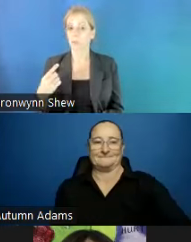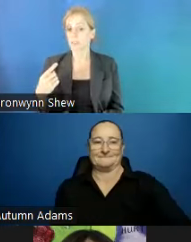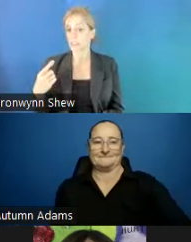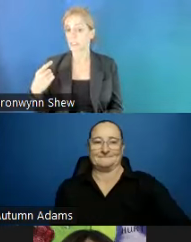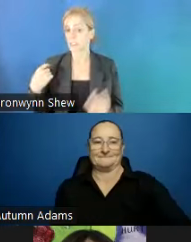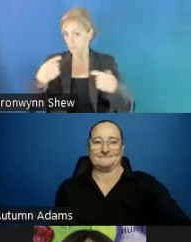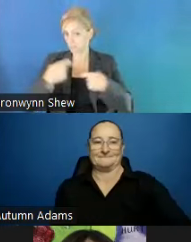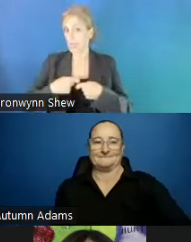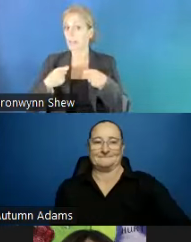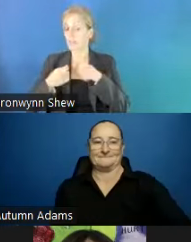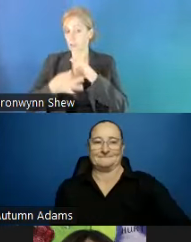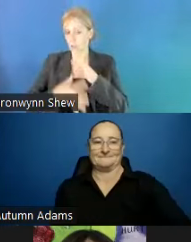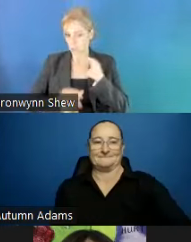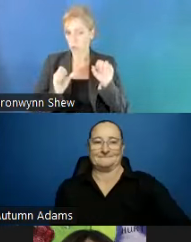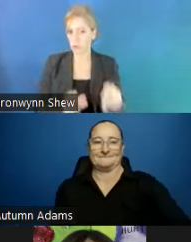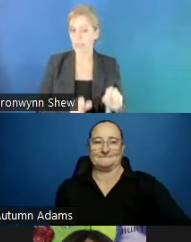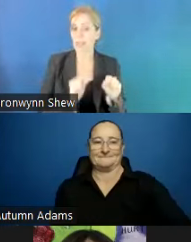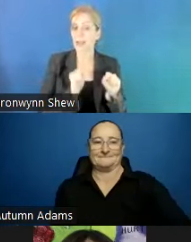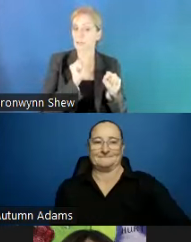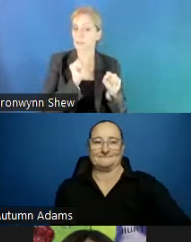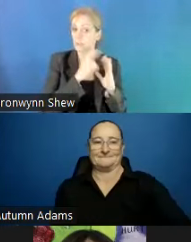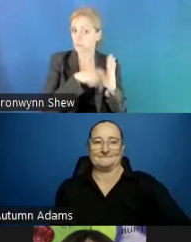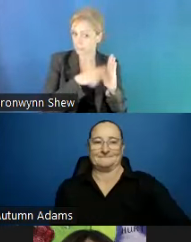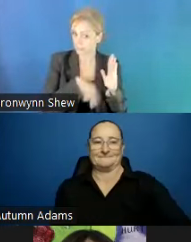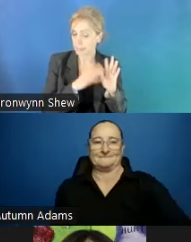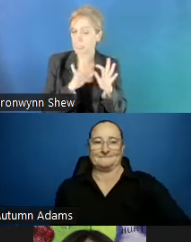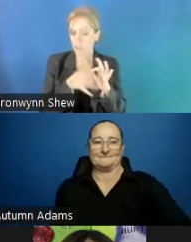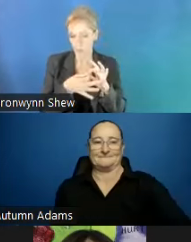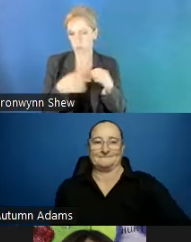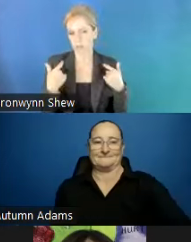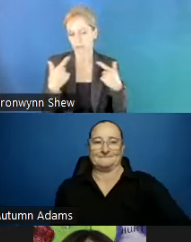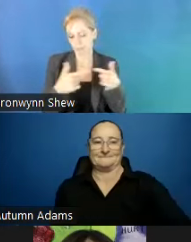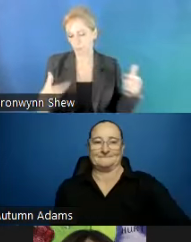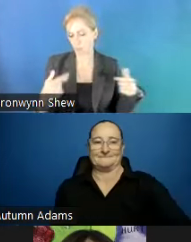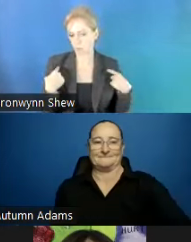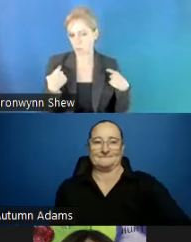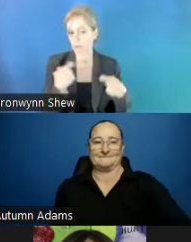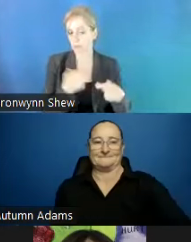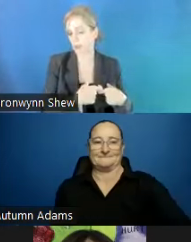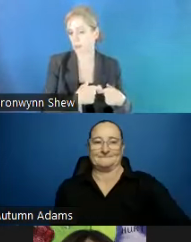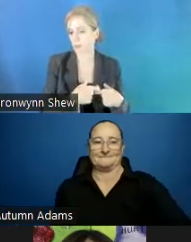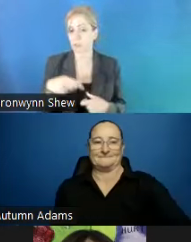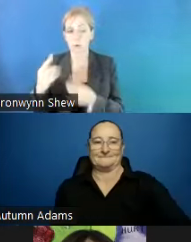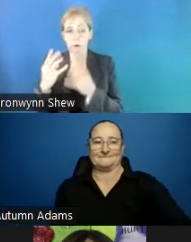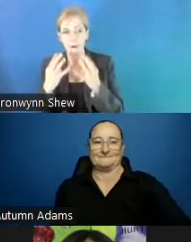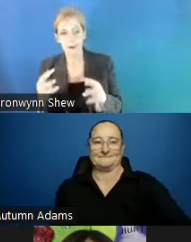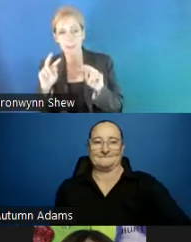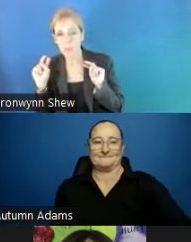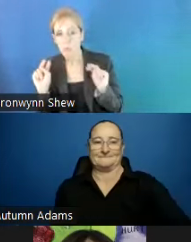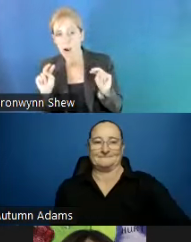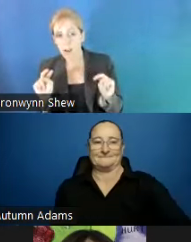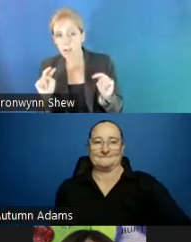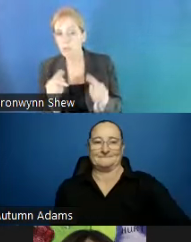the audience is going to have to type into the chat. I want to see your guys' guesses and see what you think this deaf person is saying and what the sentence